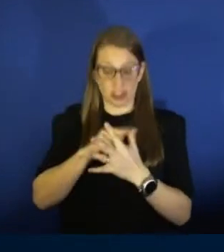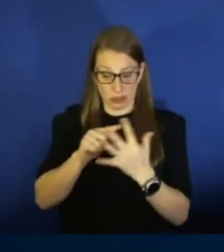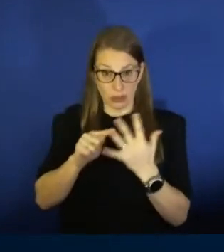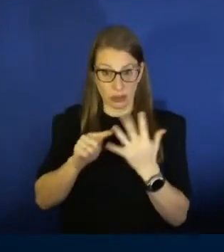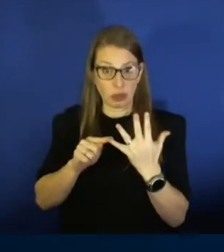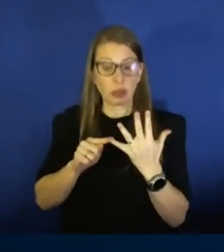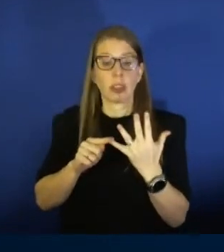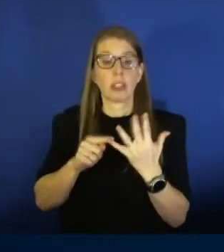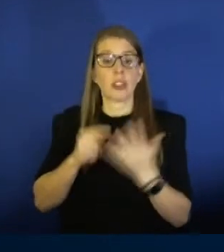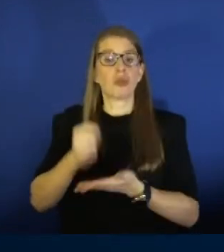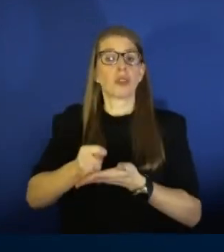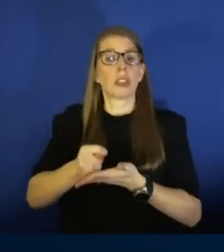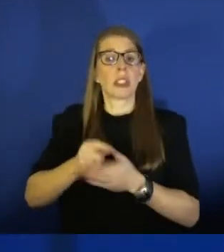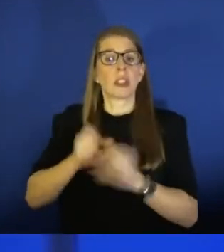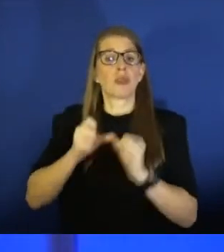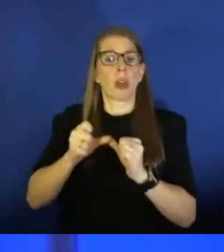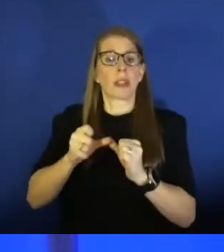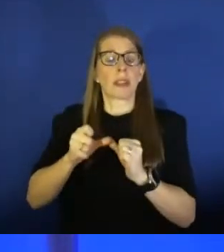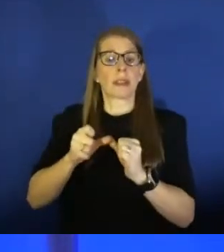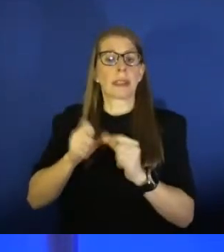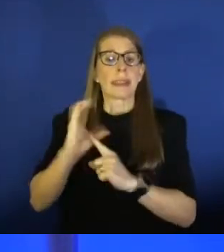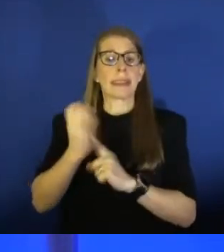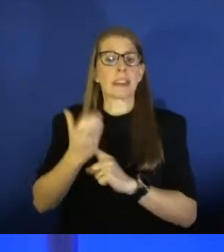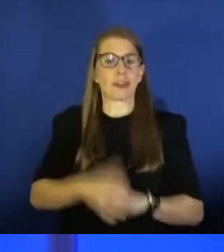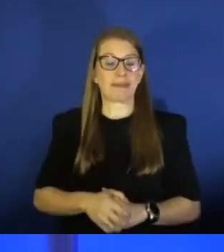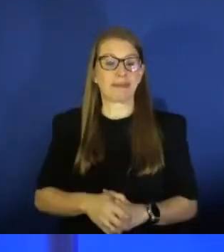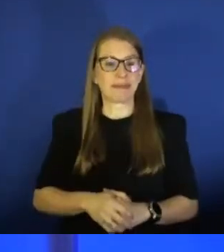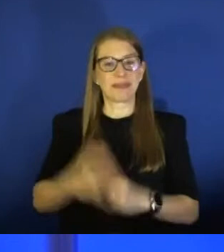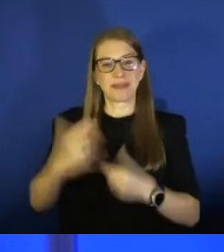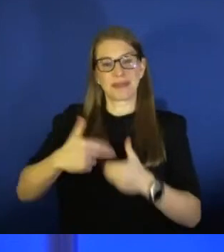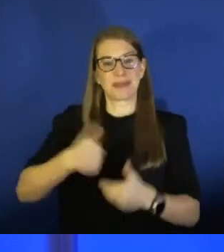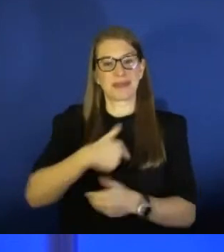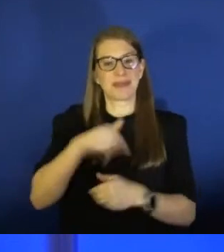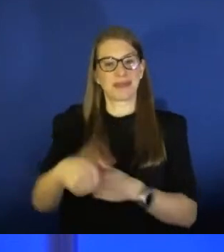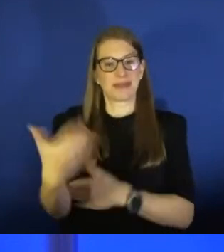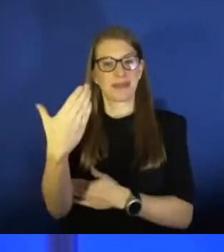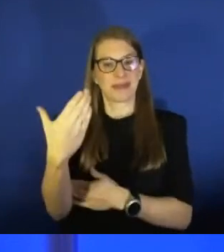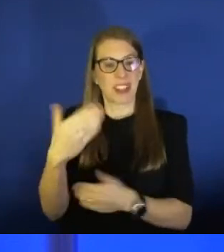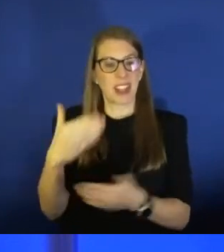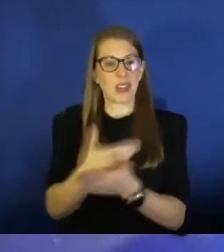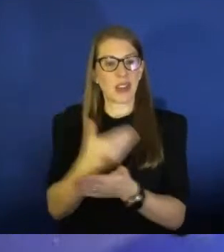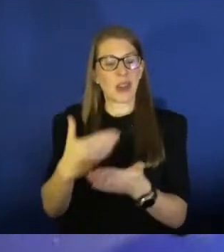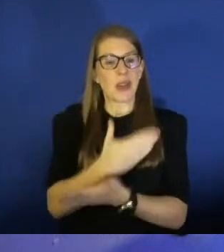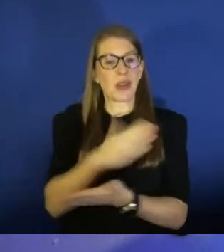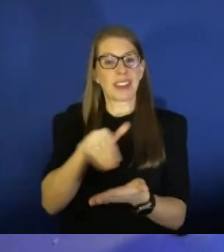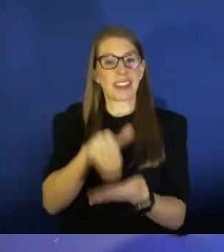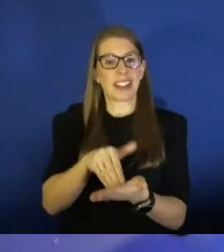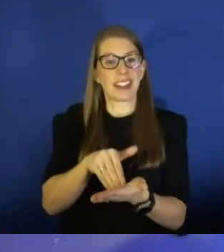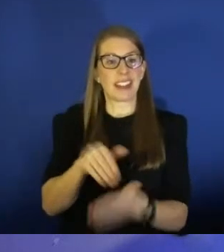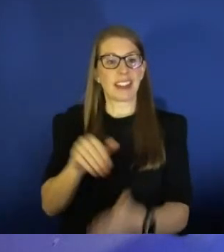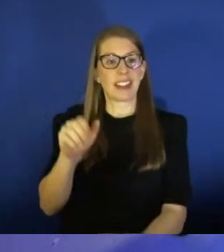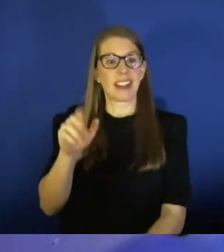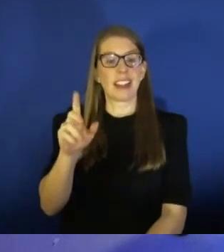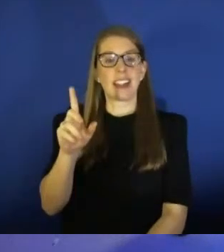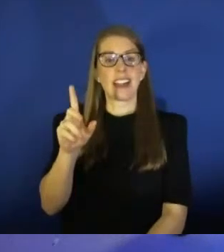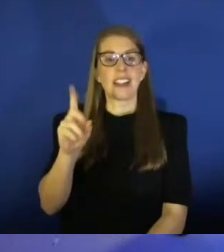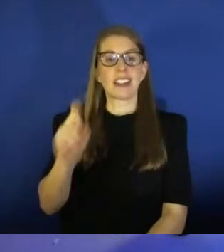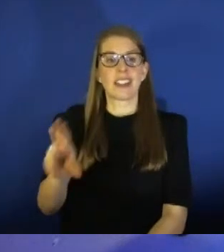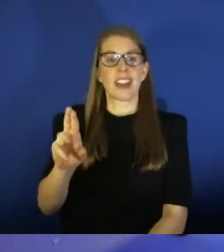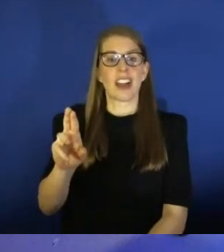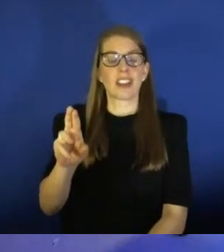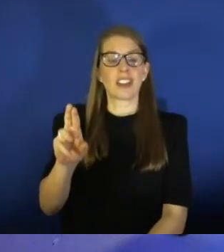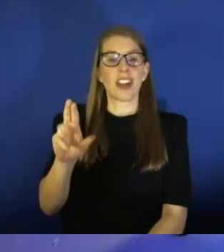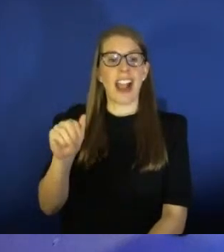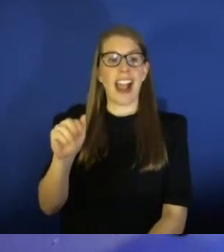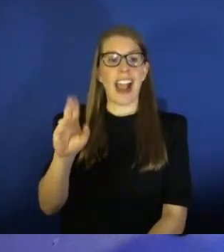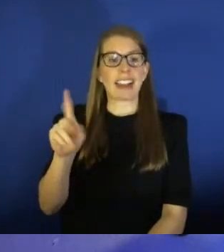treating chronic conditions. Joining us this morning to talk more about this new center is Dr. Akinlolu Ojo. I got that right,